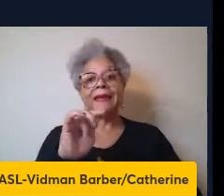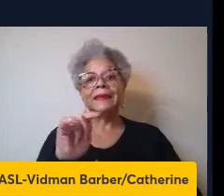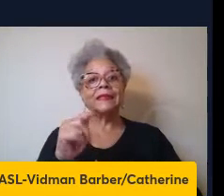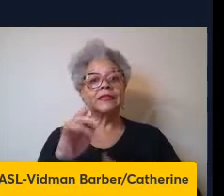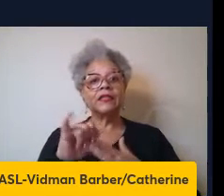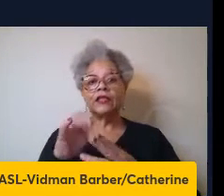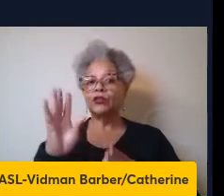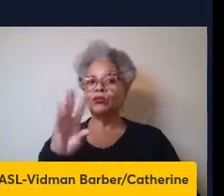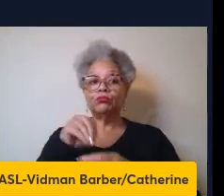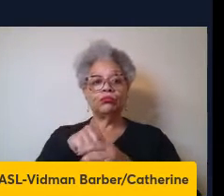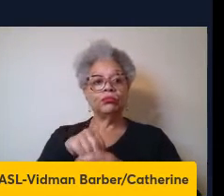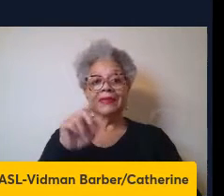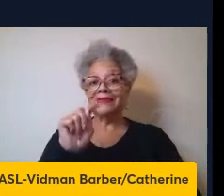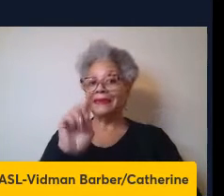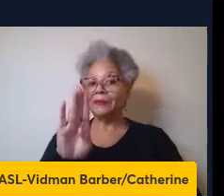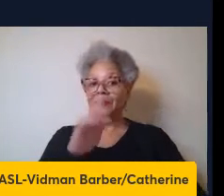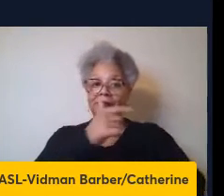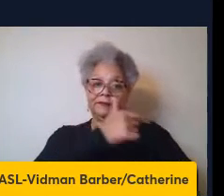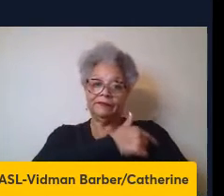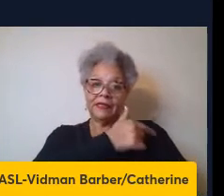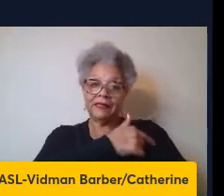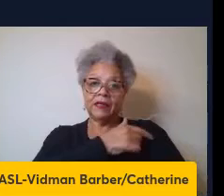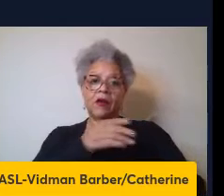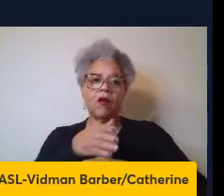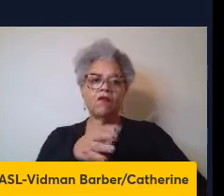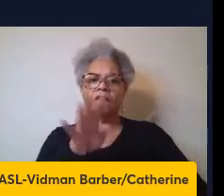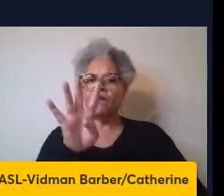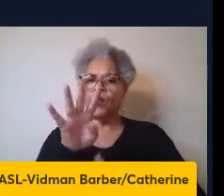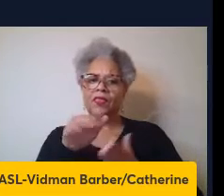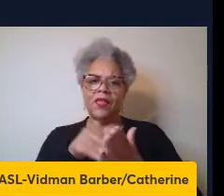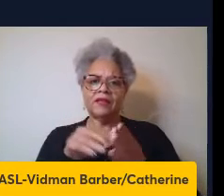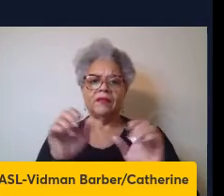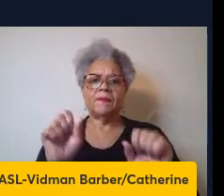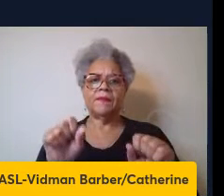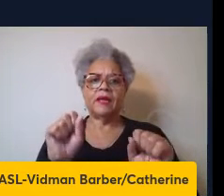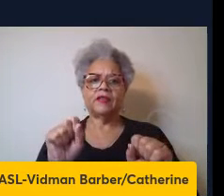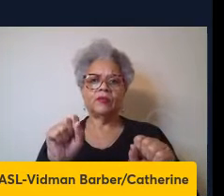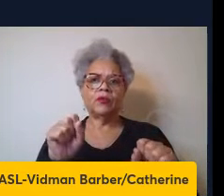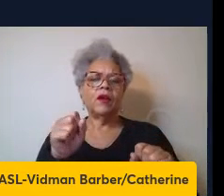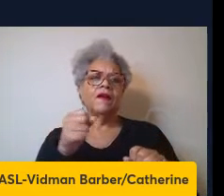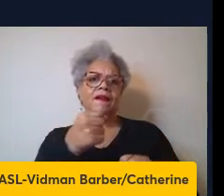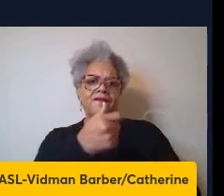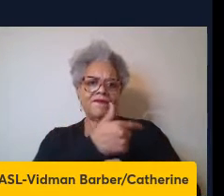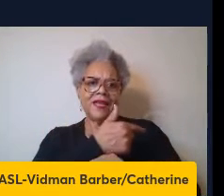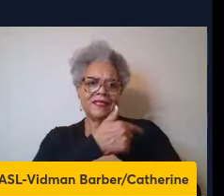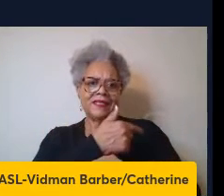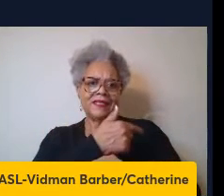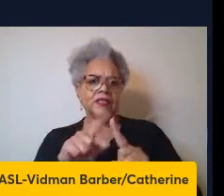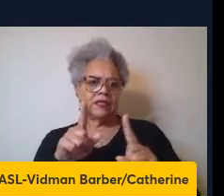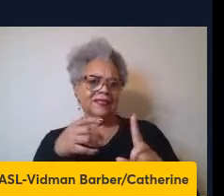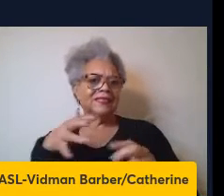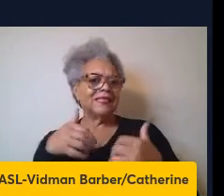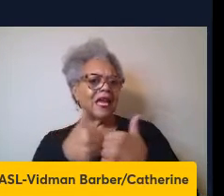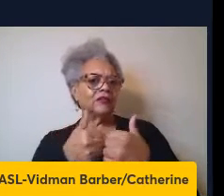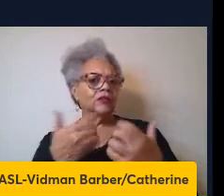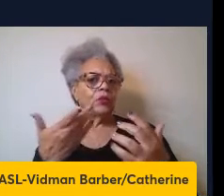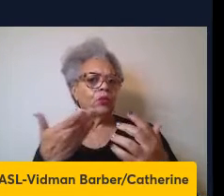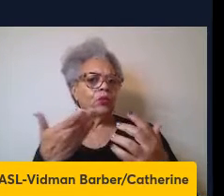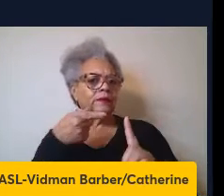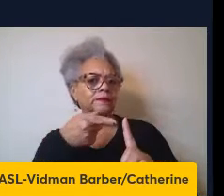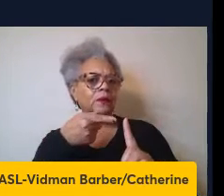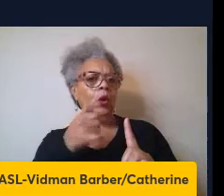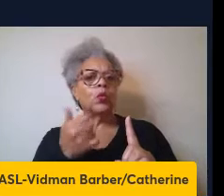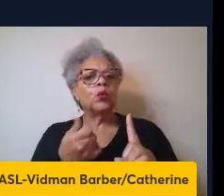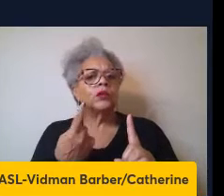So TB has over 4,000 possible vaccine targets. And really, the challenge here is, which of these antigens